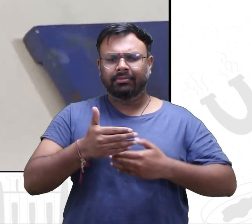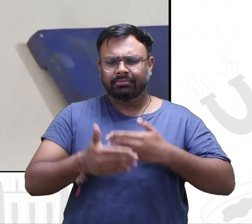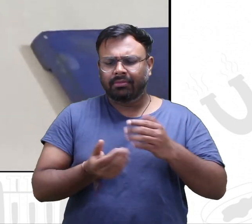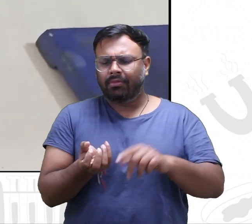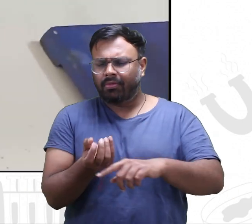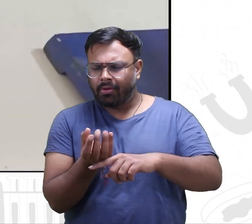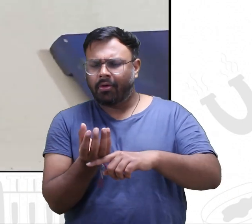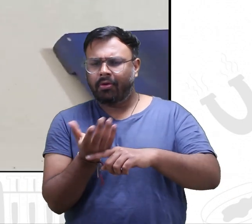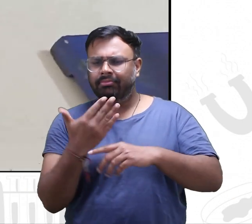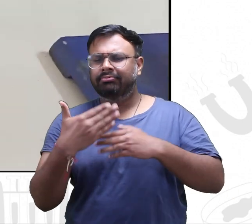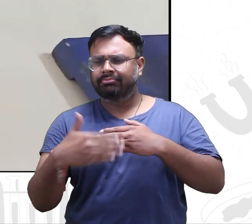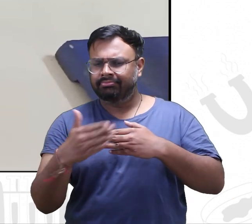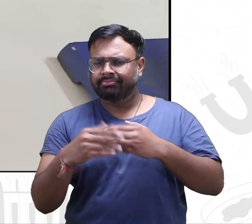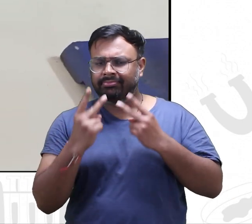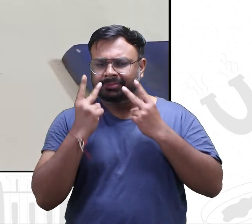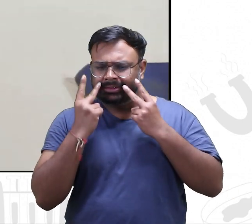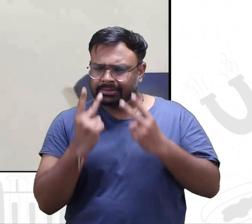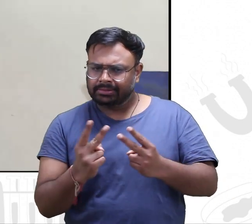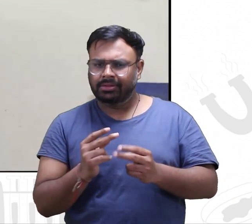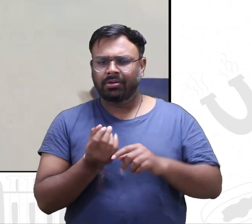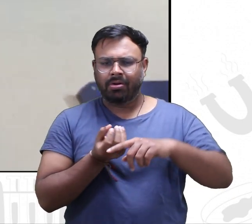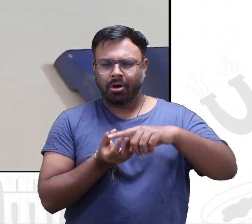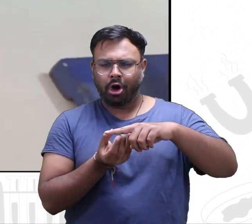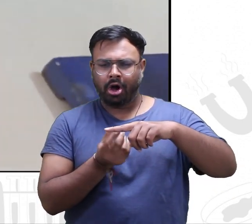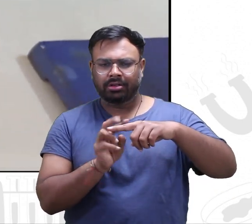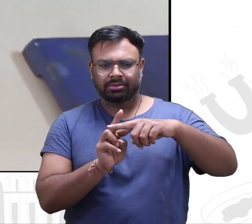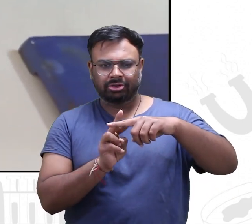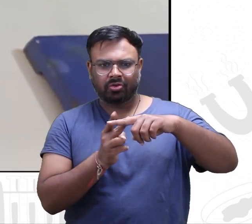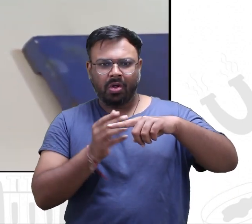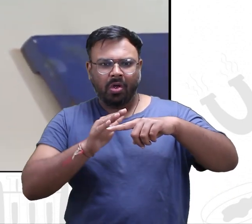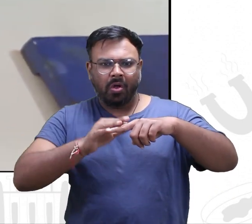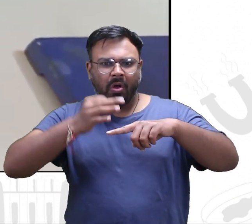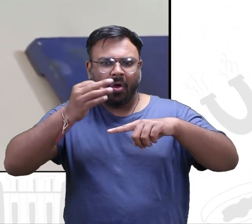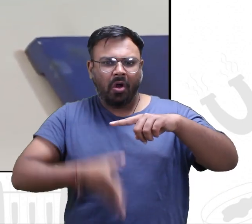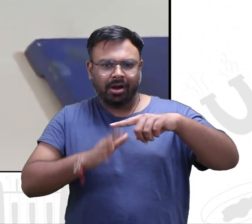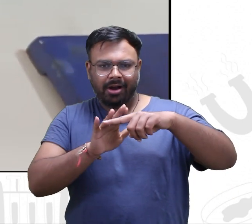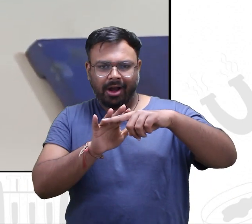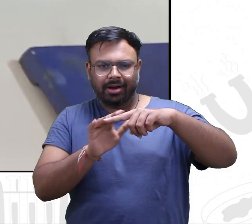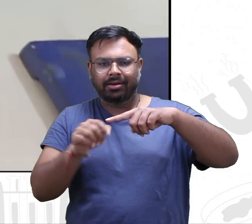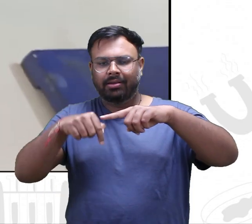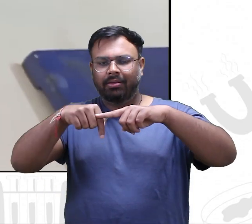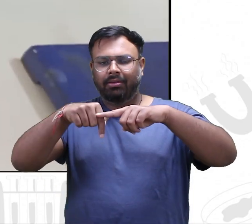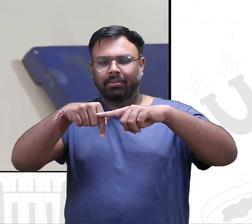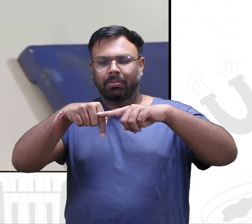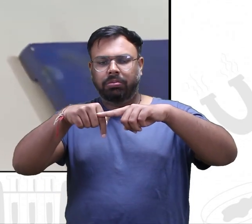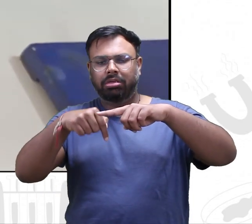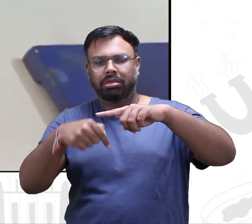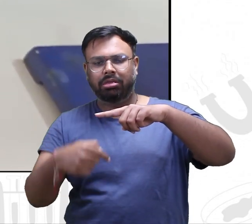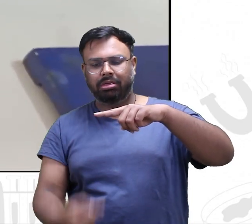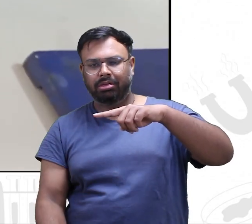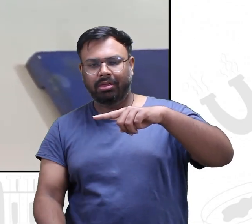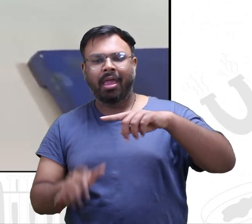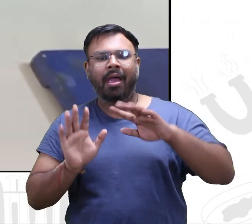As the heating process goes on, the rod becomes hot. Consequently, the nail which is closest to the candle